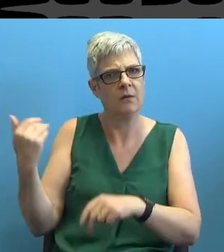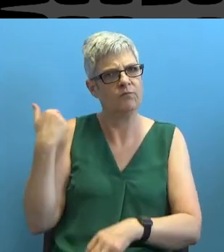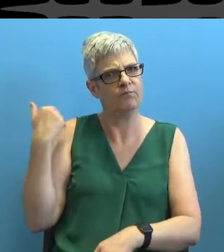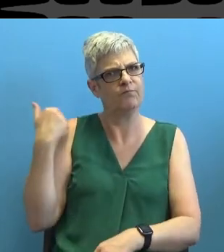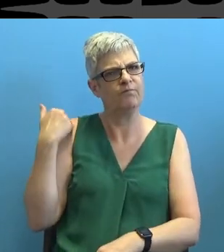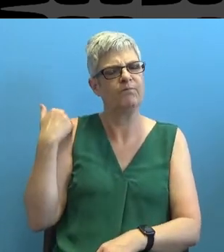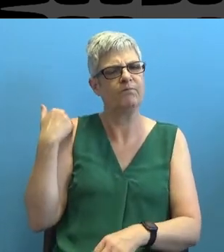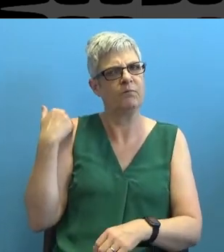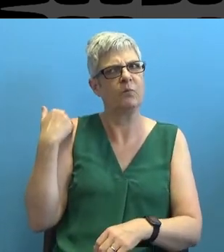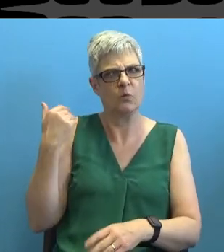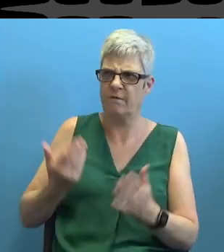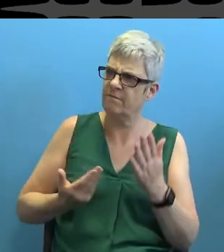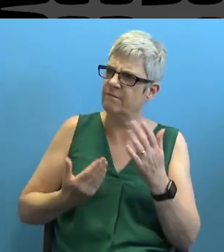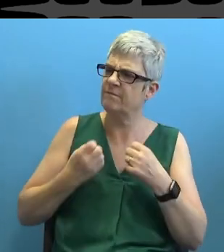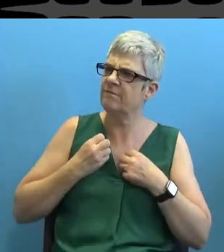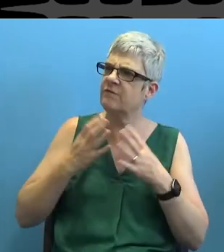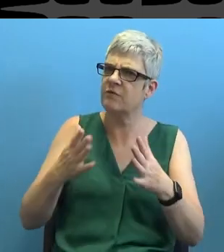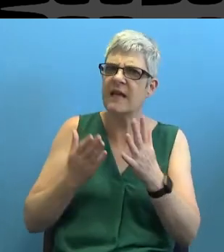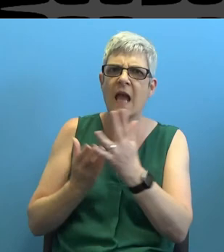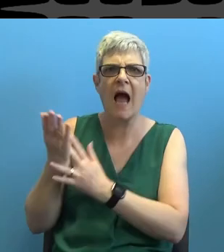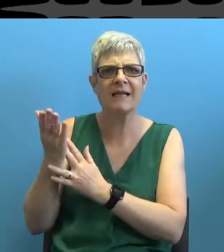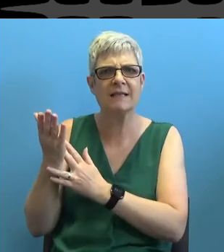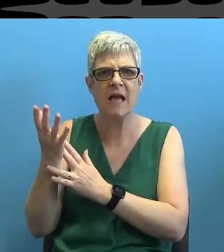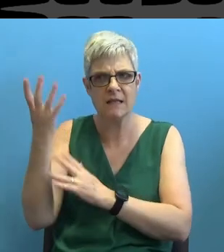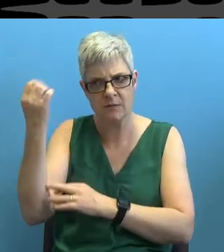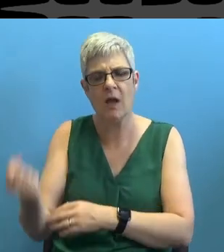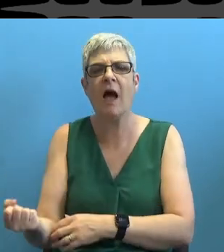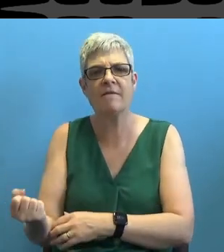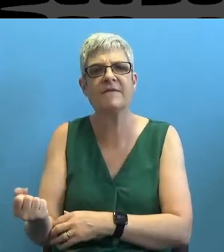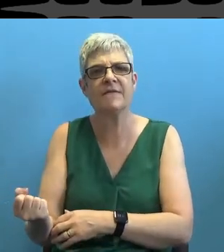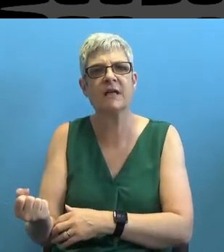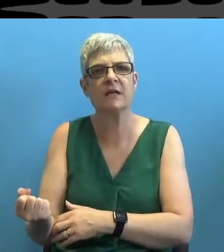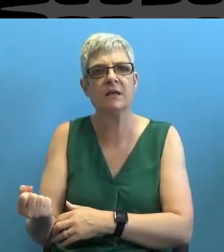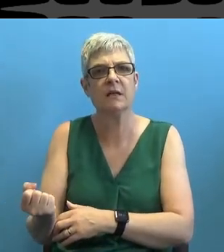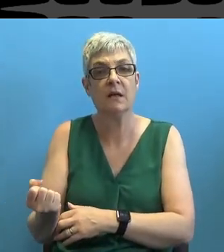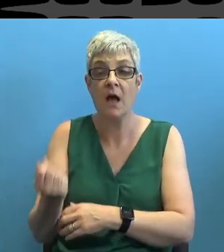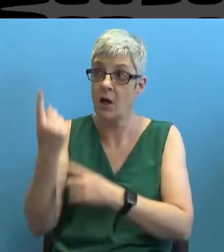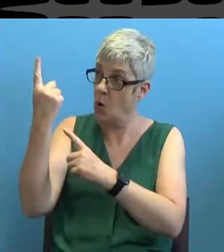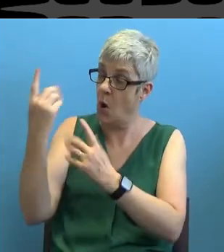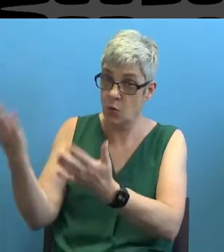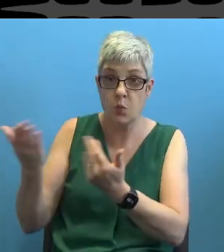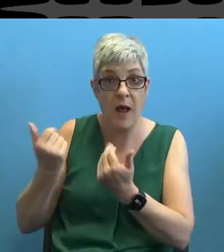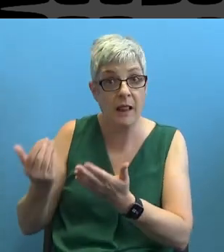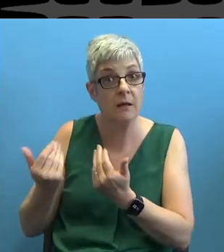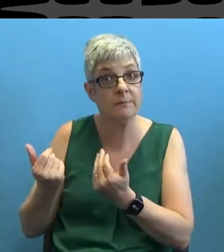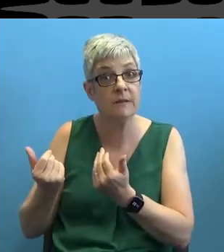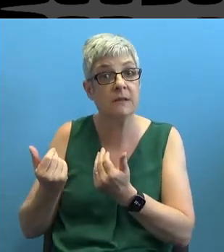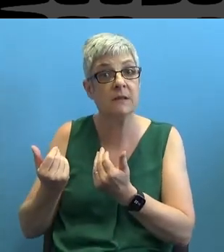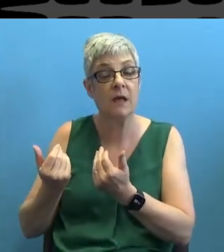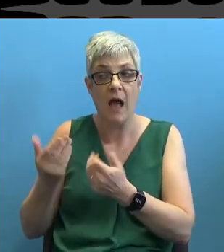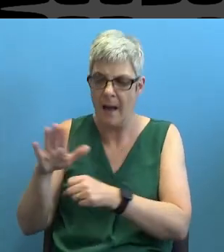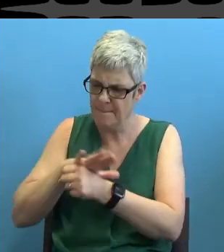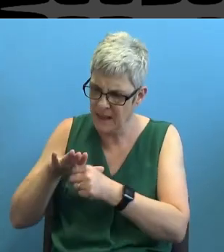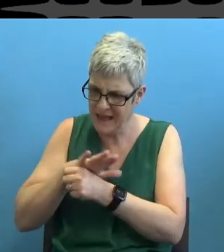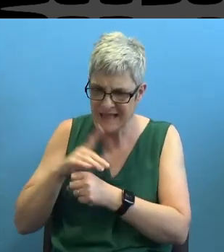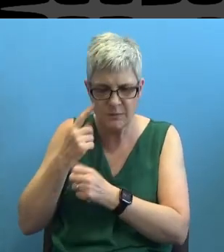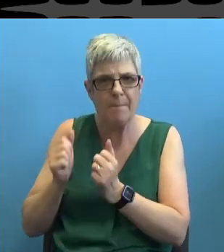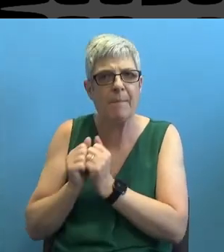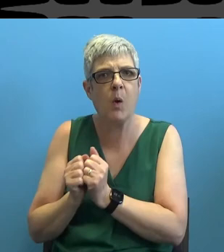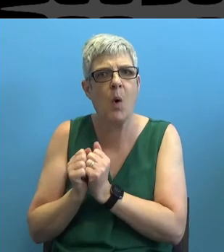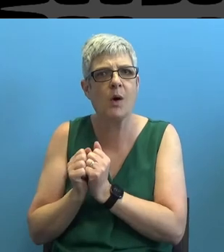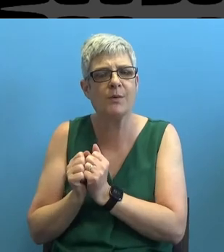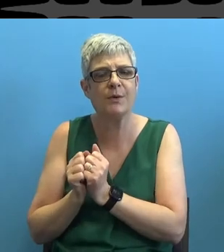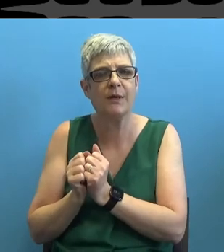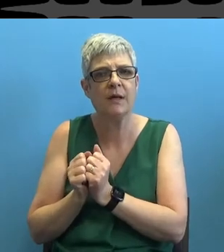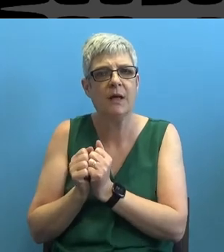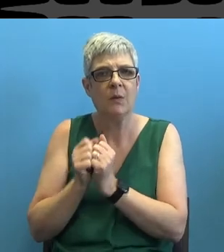of that free access that we have to you. Here is a God who welcomes. Here is a place where we can belong, a